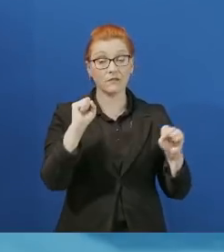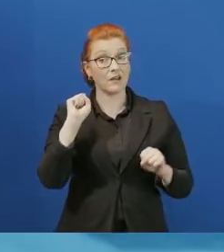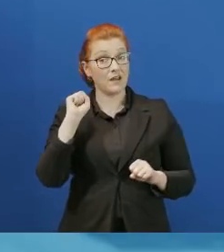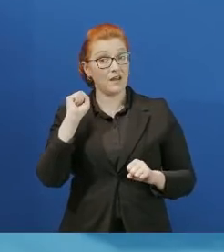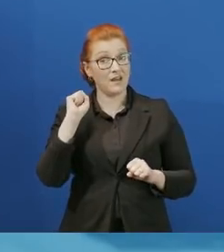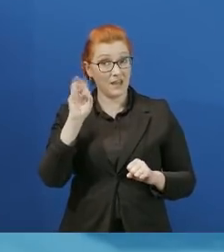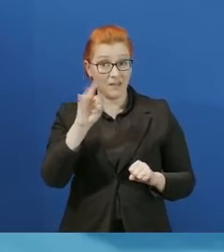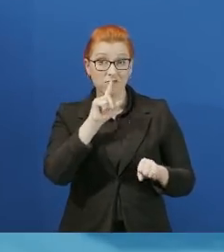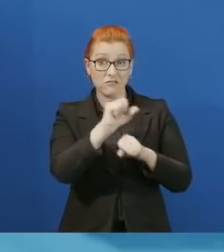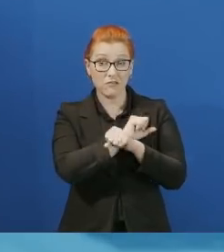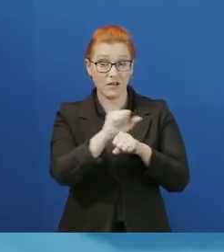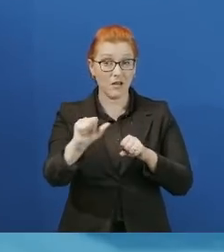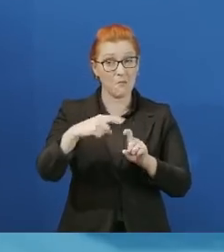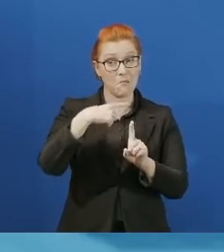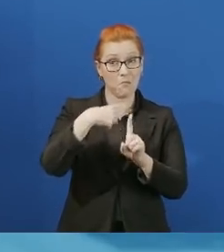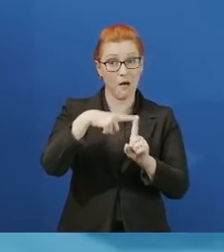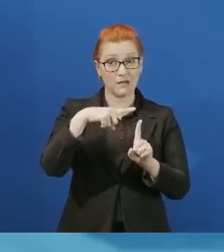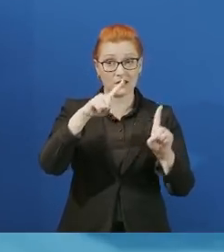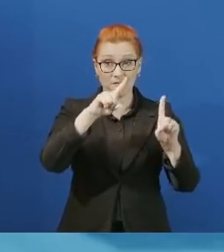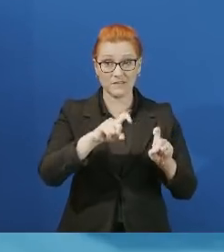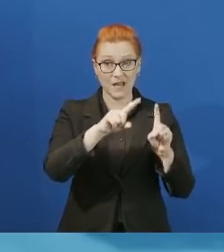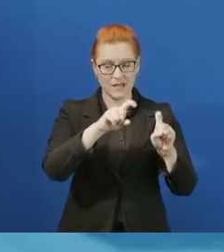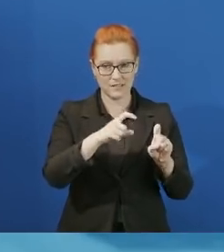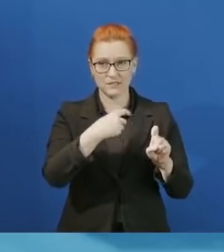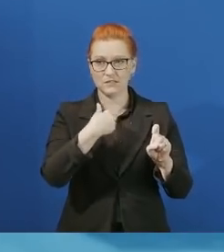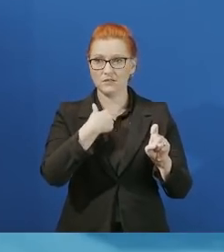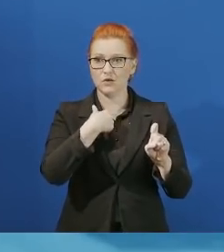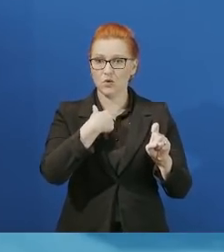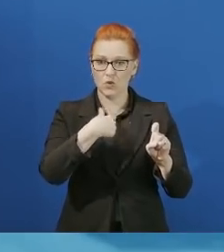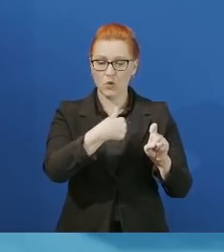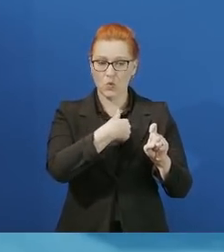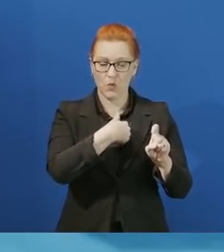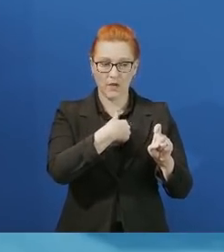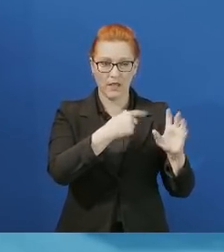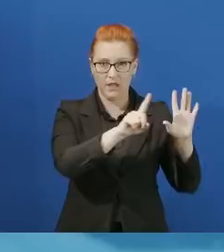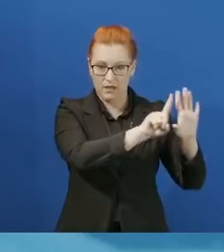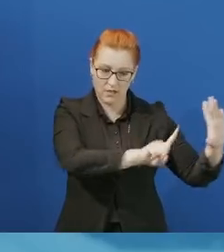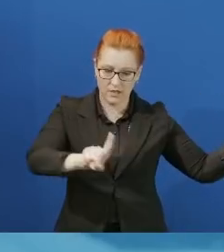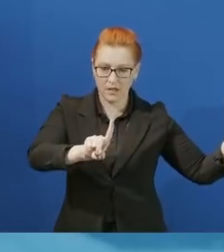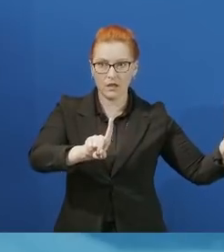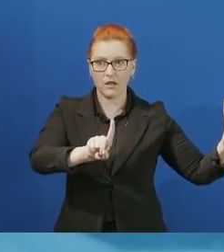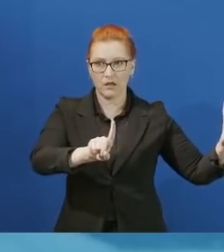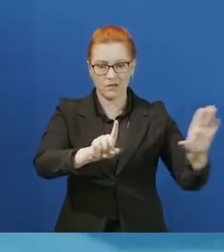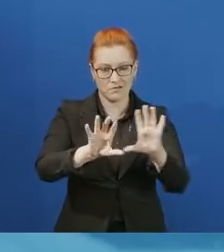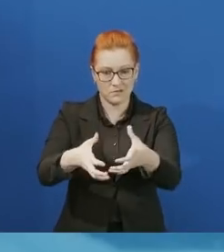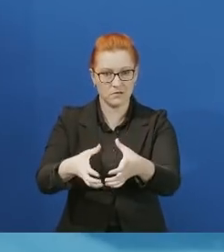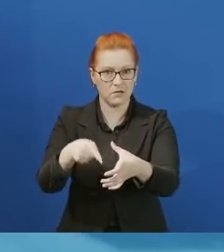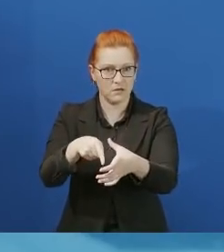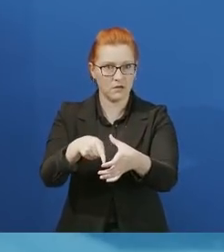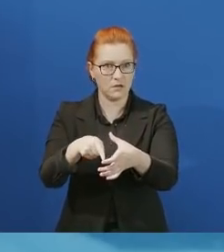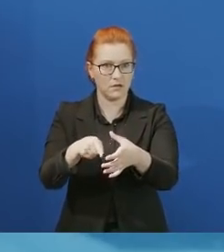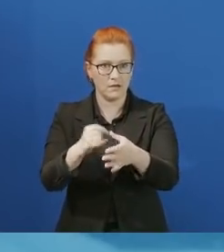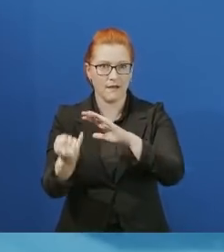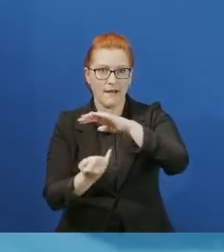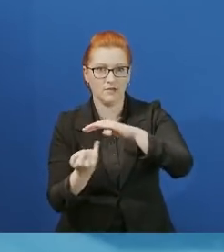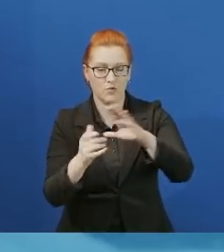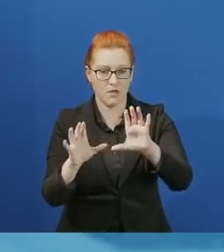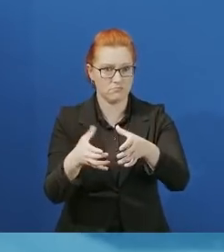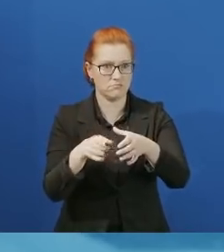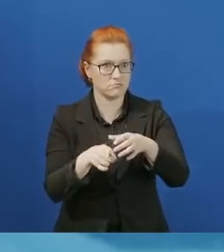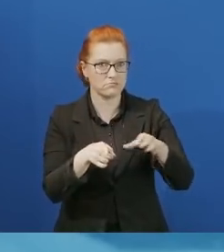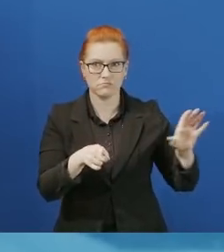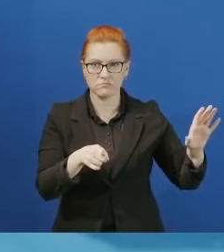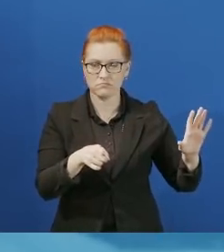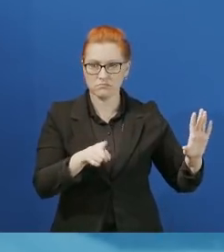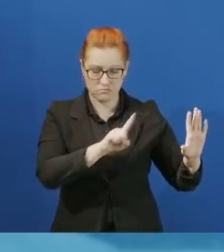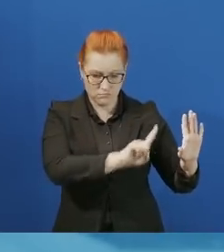transmission or test, we cohort that inmate outside of the general population. We're going to have a lot more testing